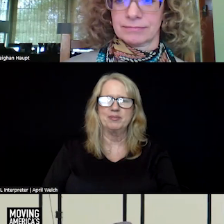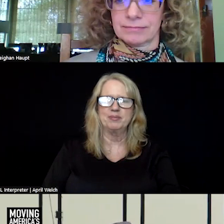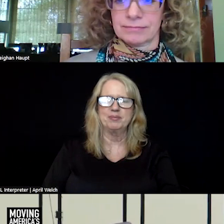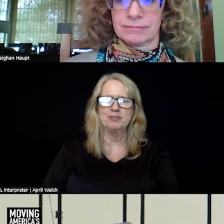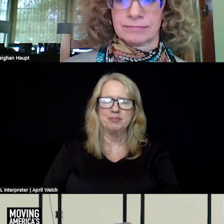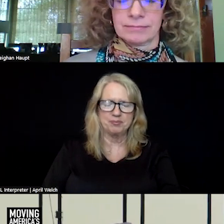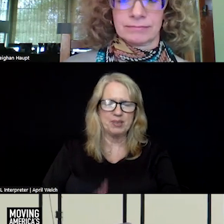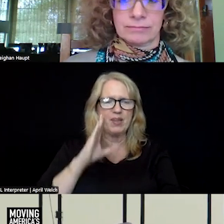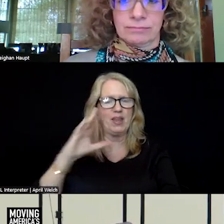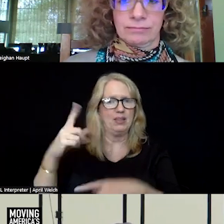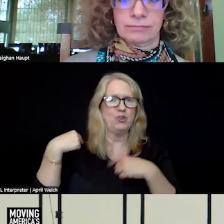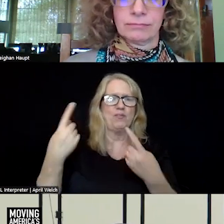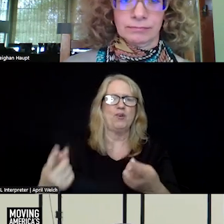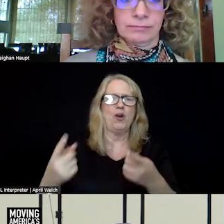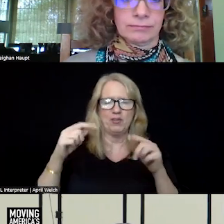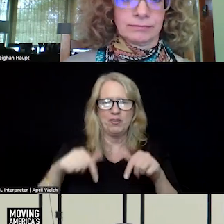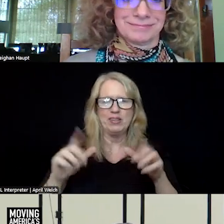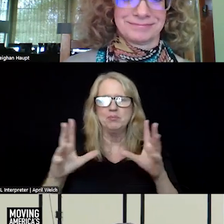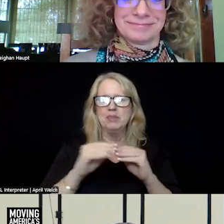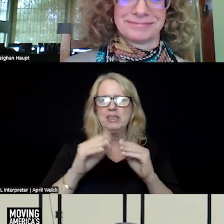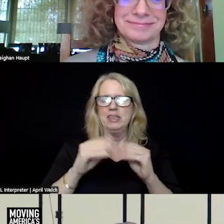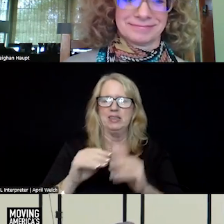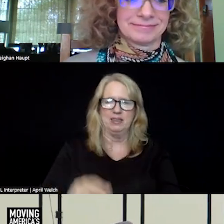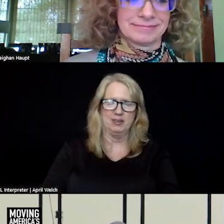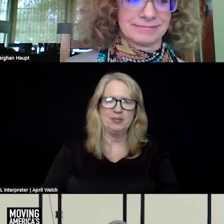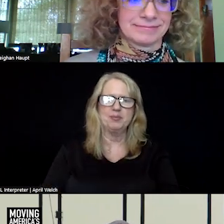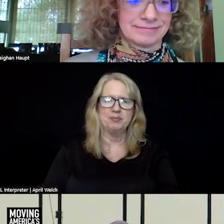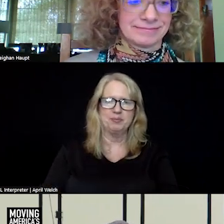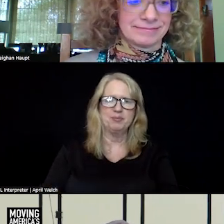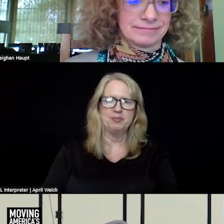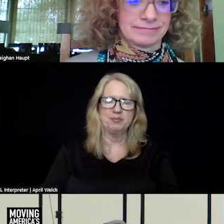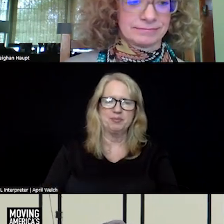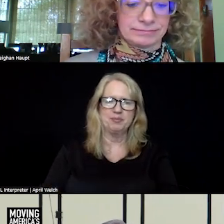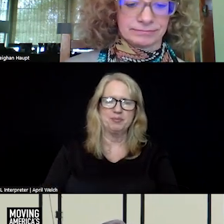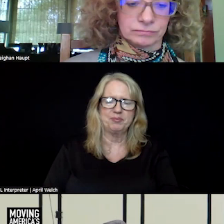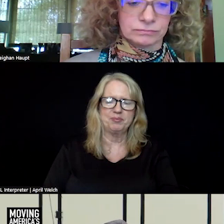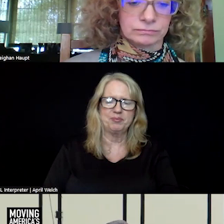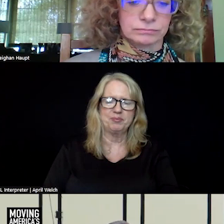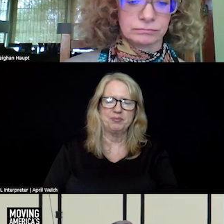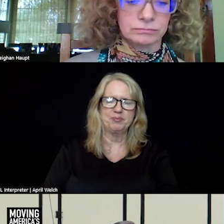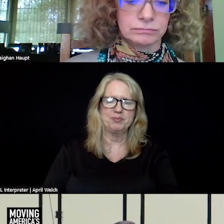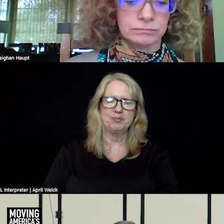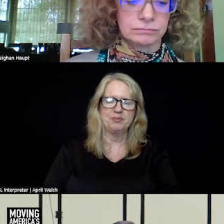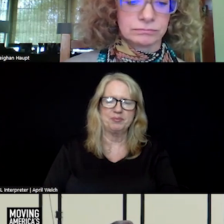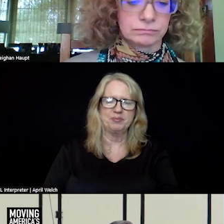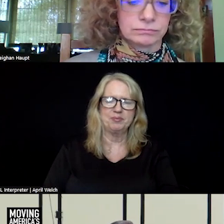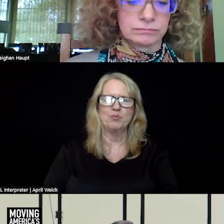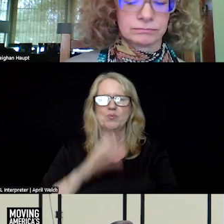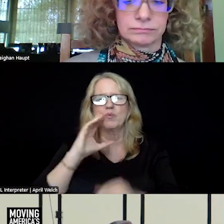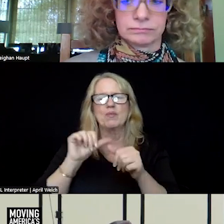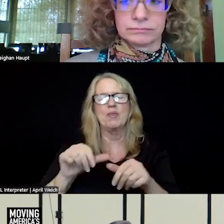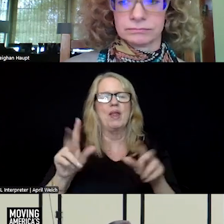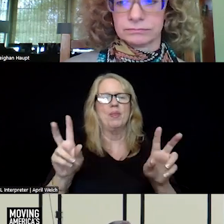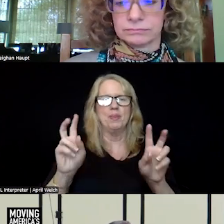meeting this has been so far. So staying with the theme